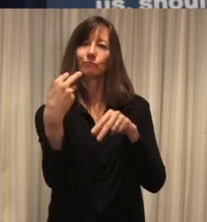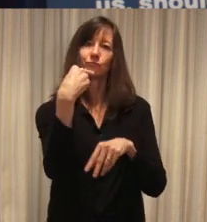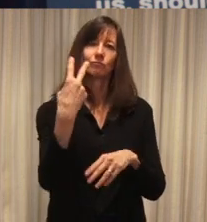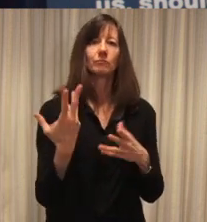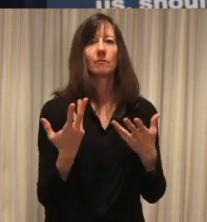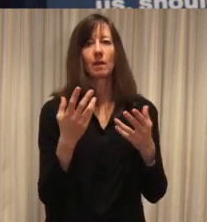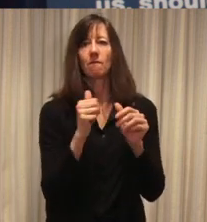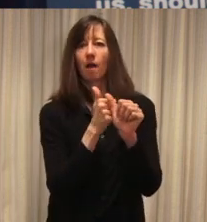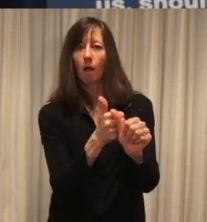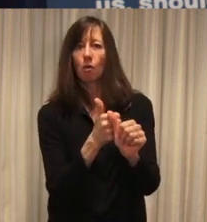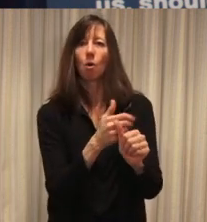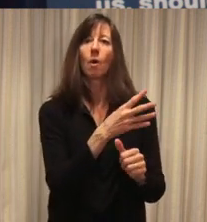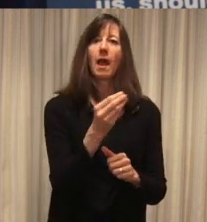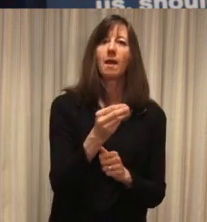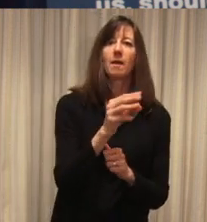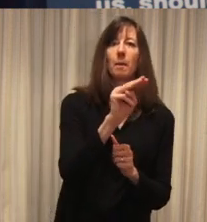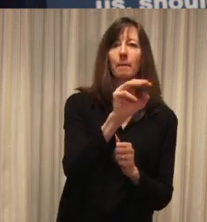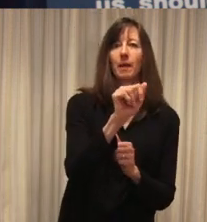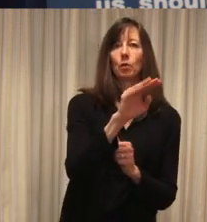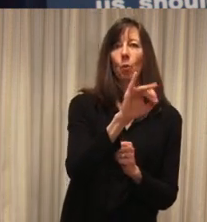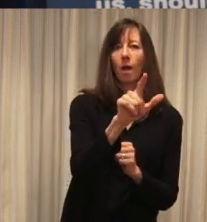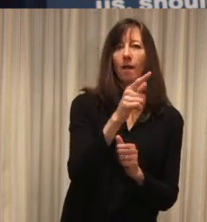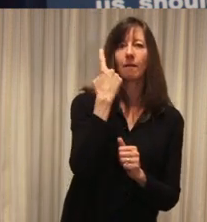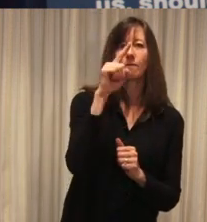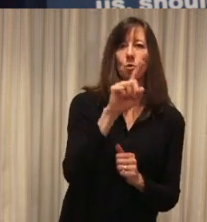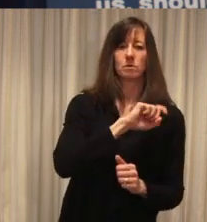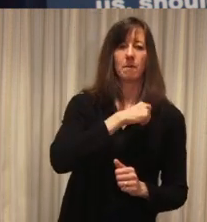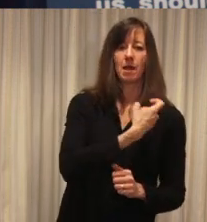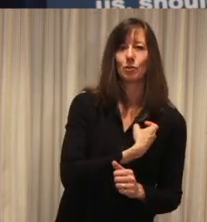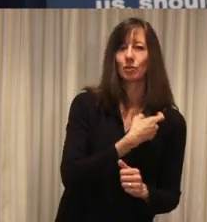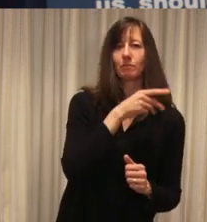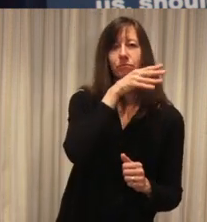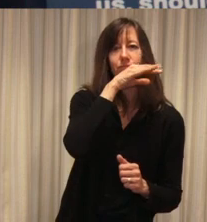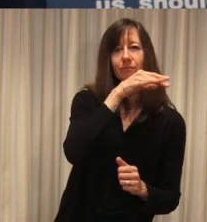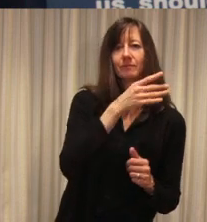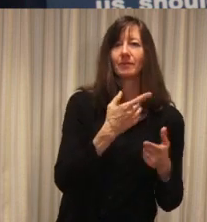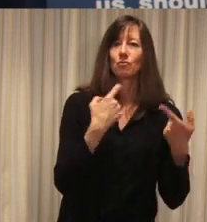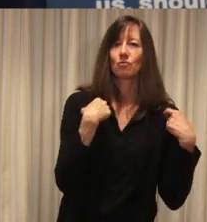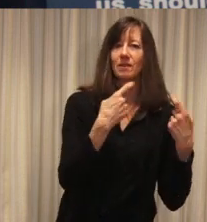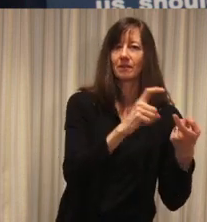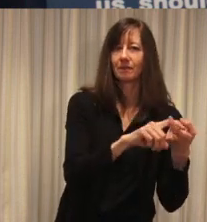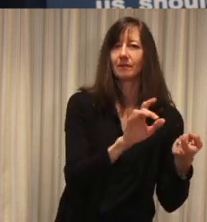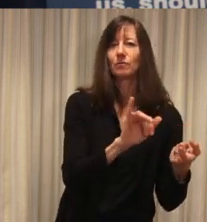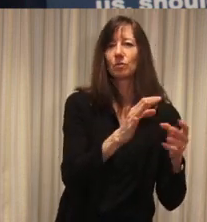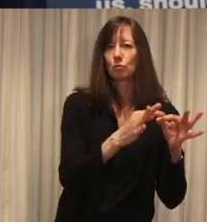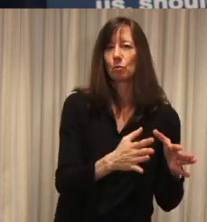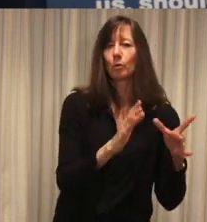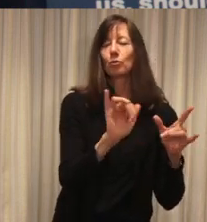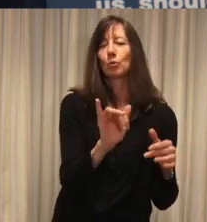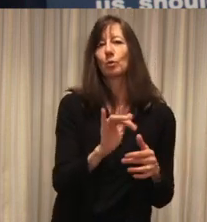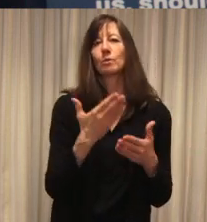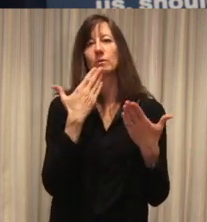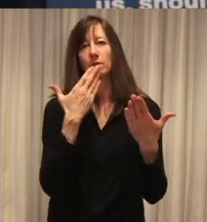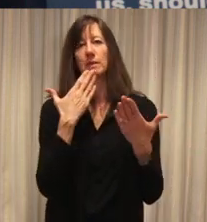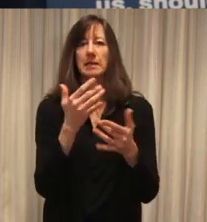Spanish language. We will see you on Tuesday. Stay safe and healthy, and take care.